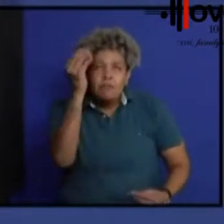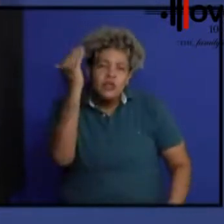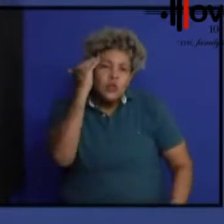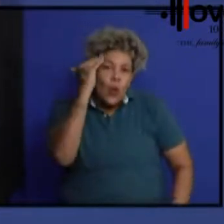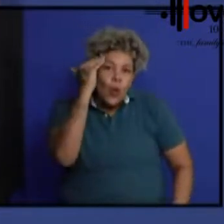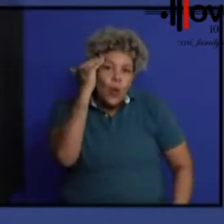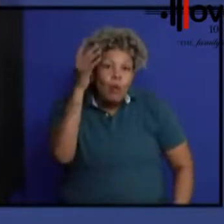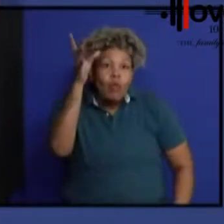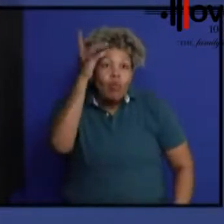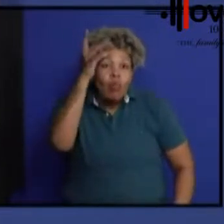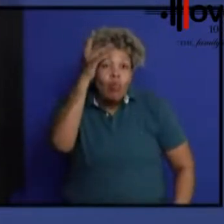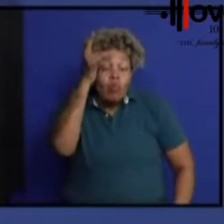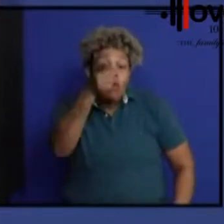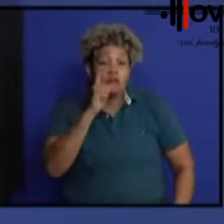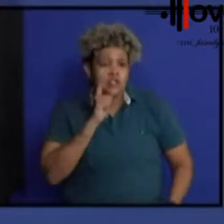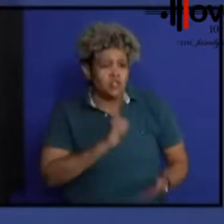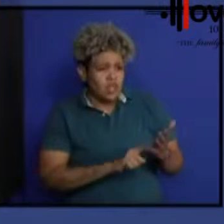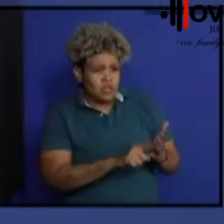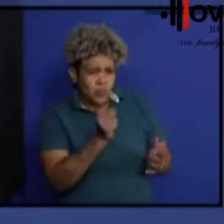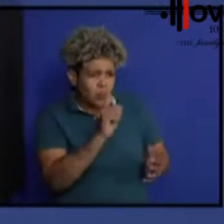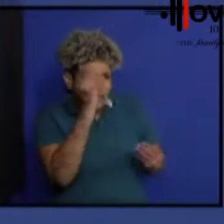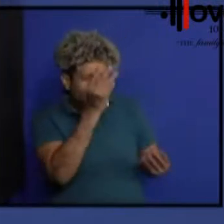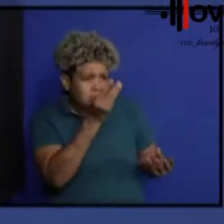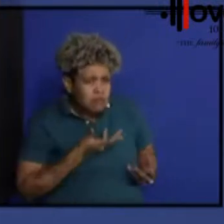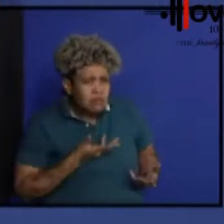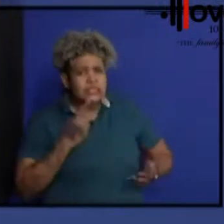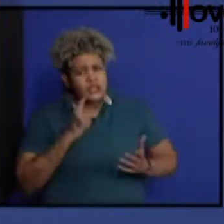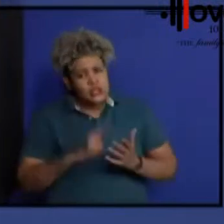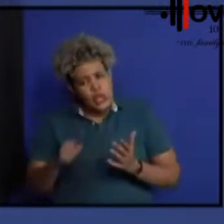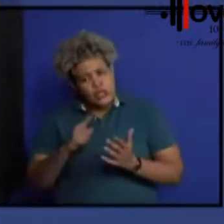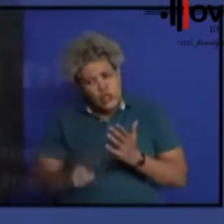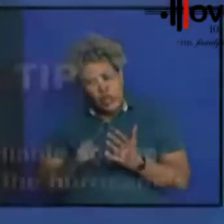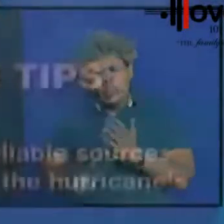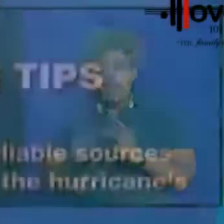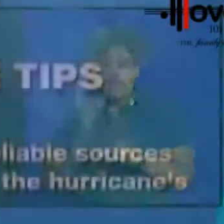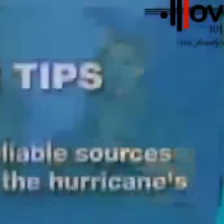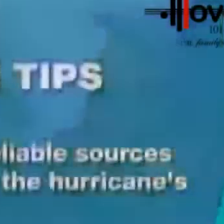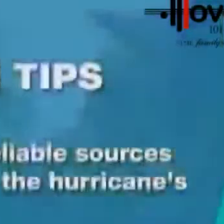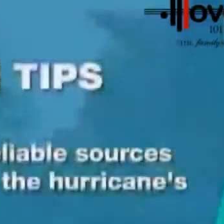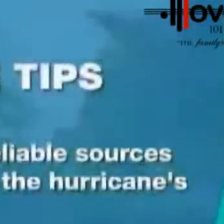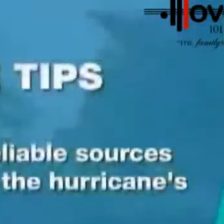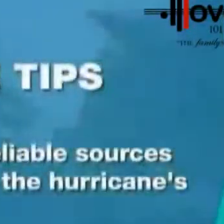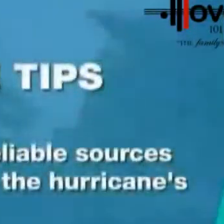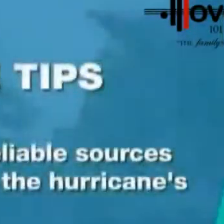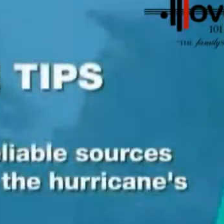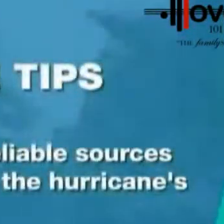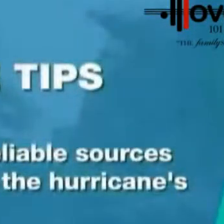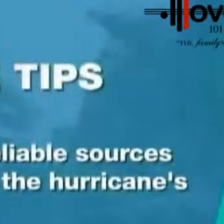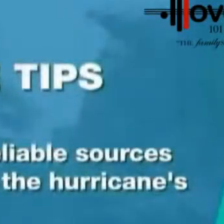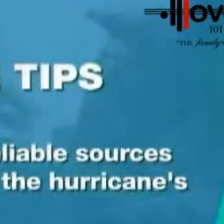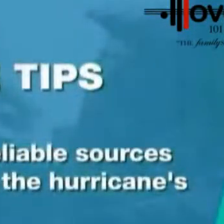check reliable sources of information, getting your updates on the progress of the